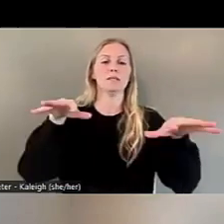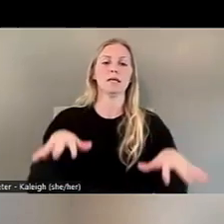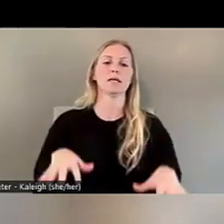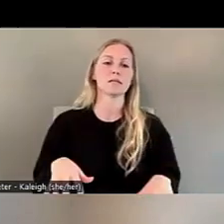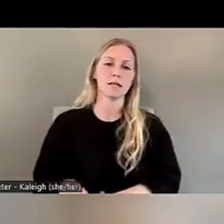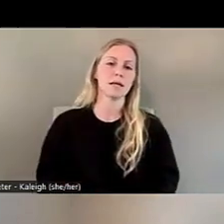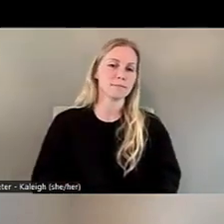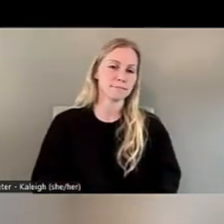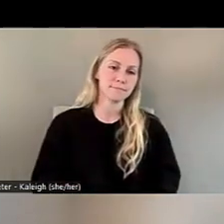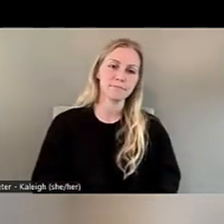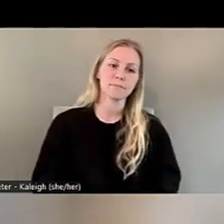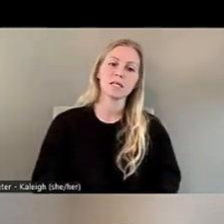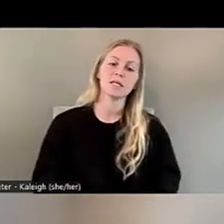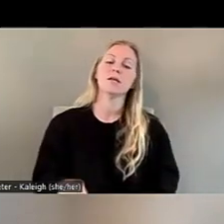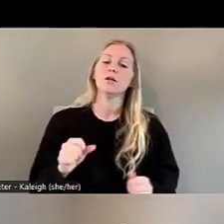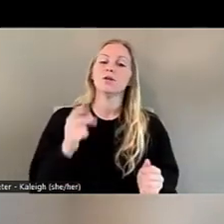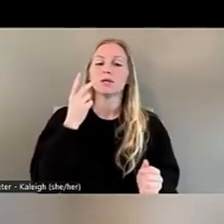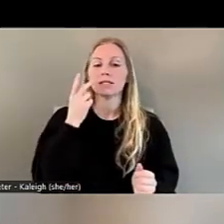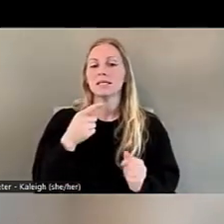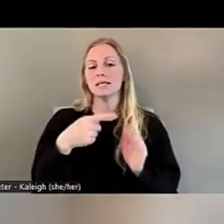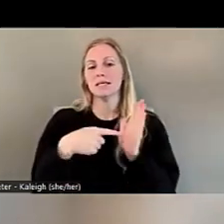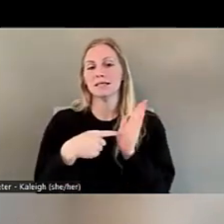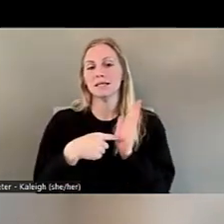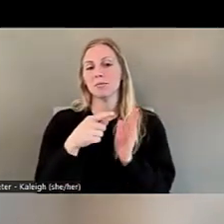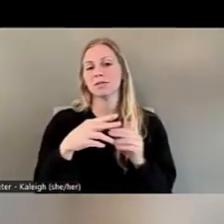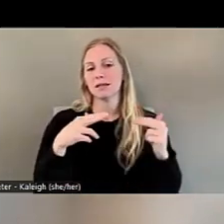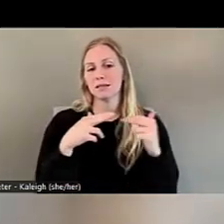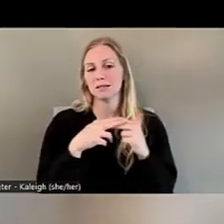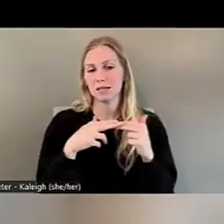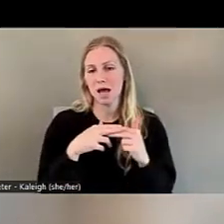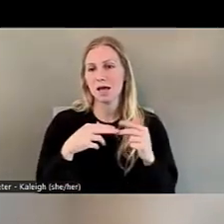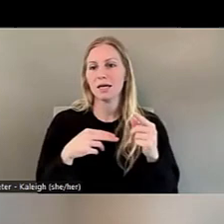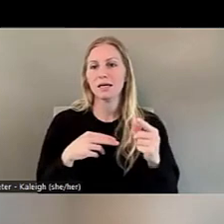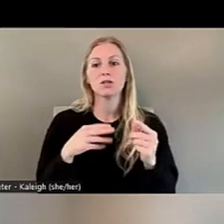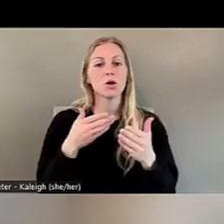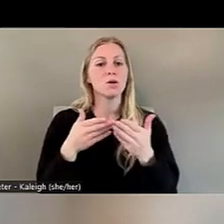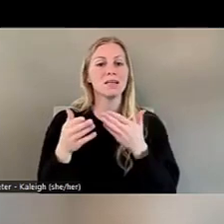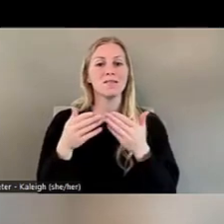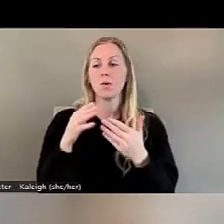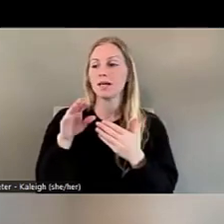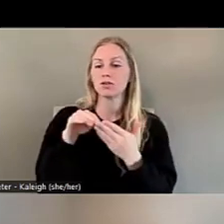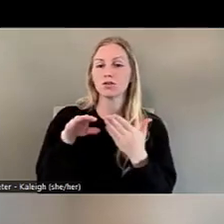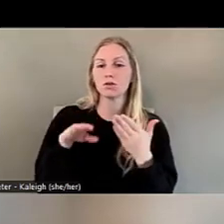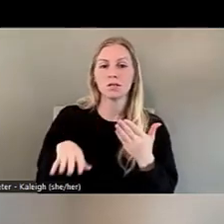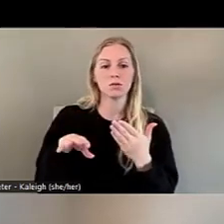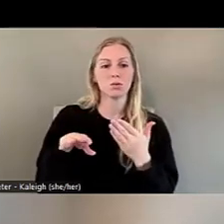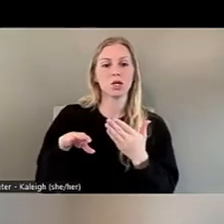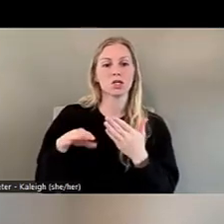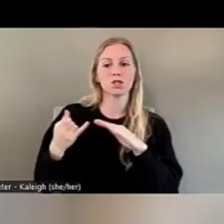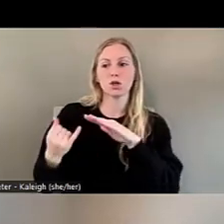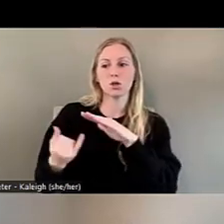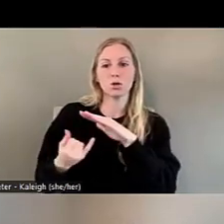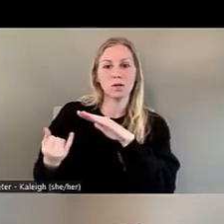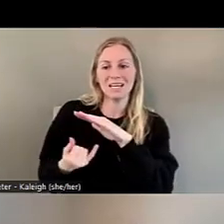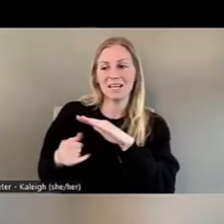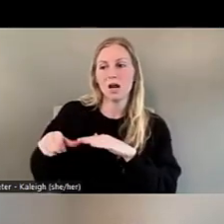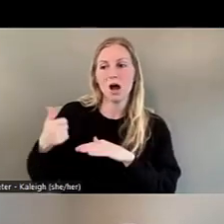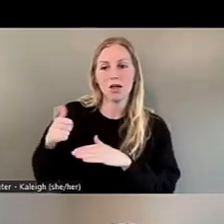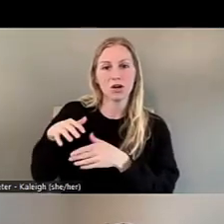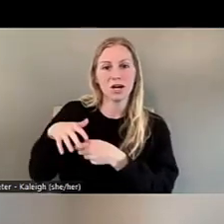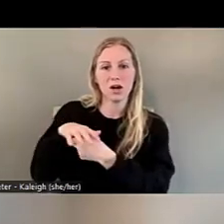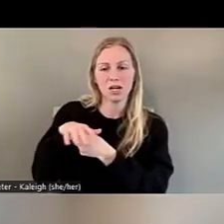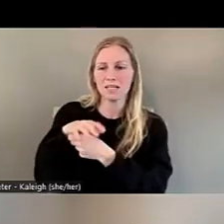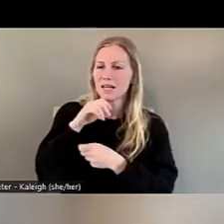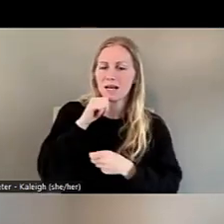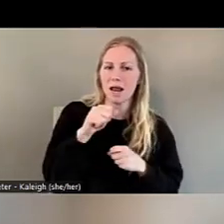As you can see from the examples on this slide, even when students were secluded in these other areas and not a school's designated